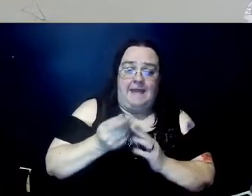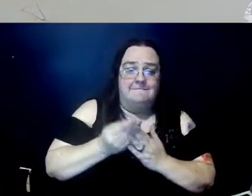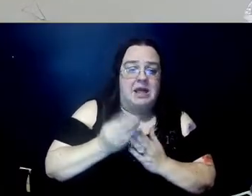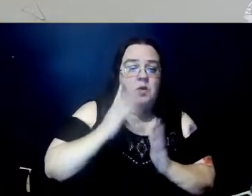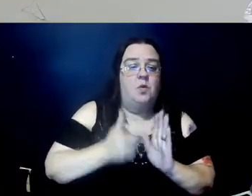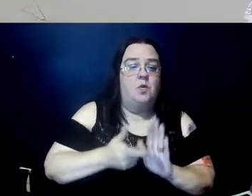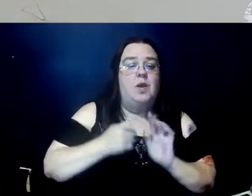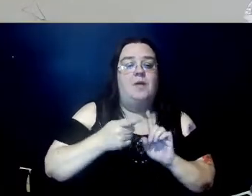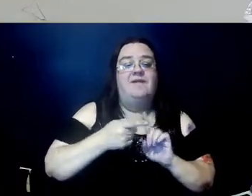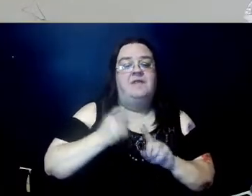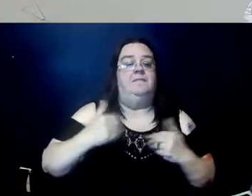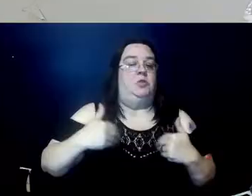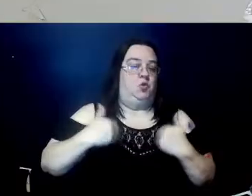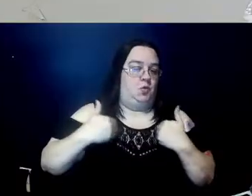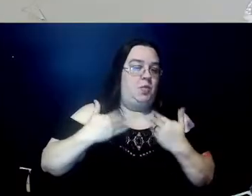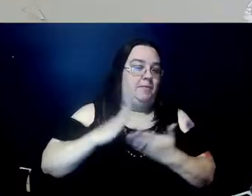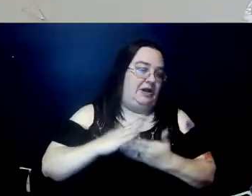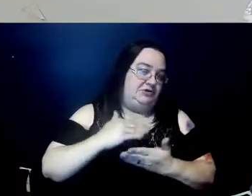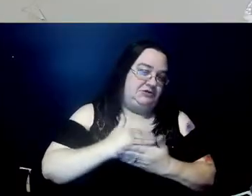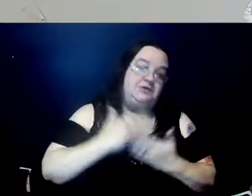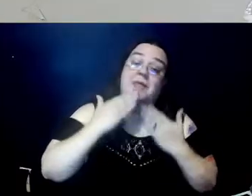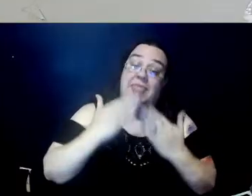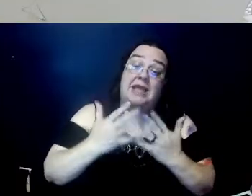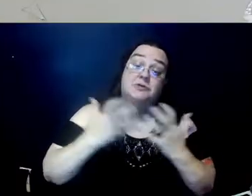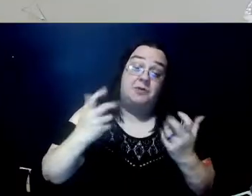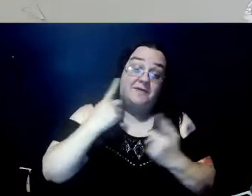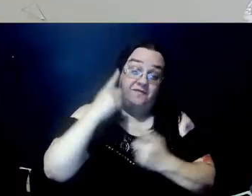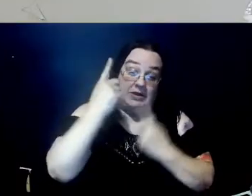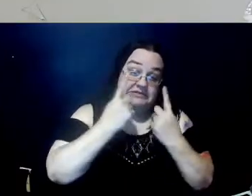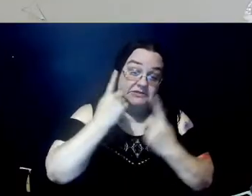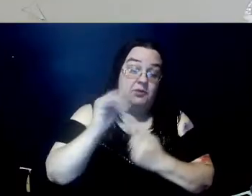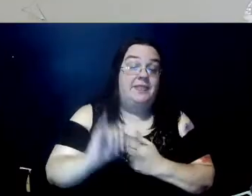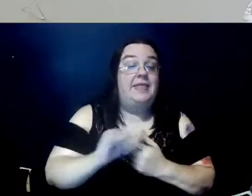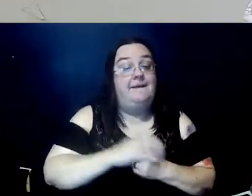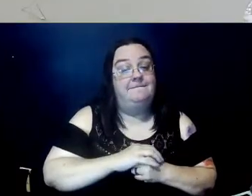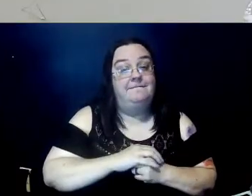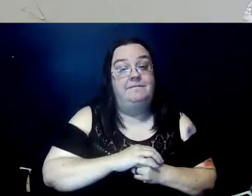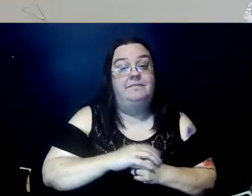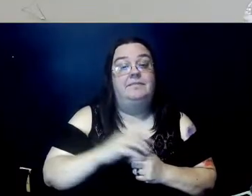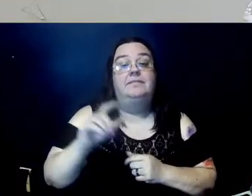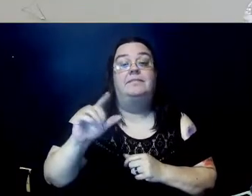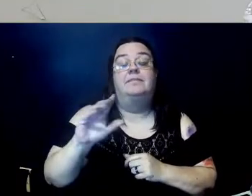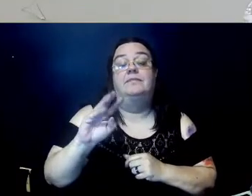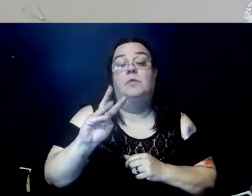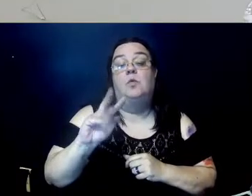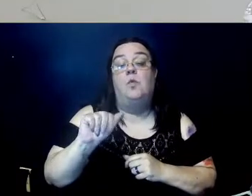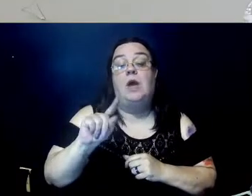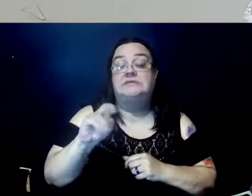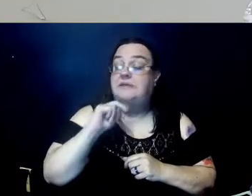come out of the youth budget. Thank you so much for considering that. Yes. Mr. Garces.